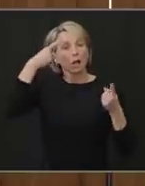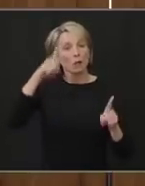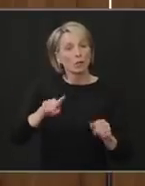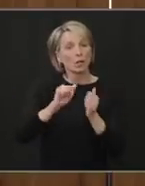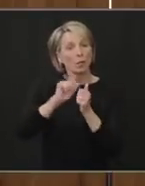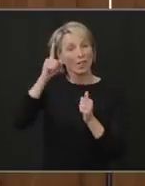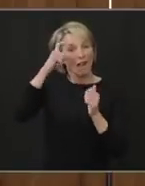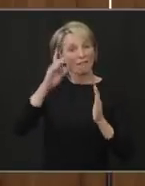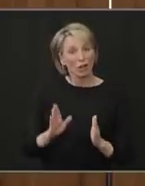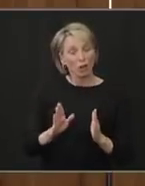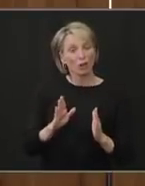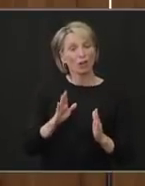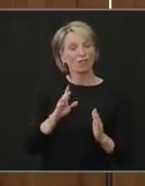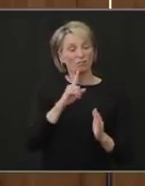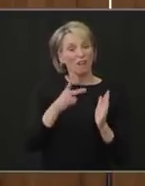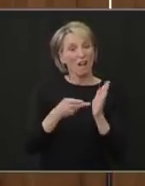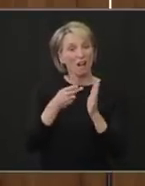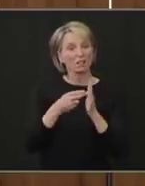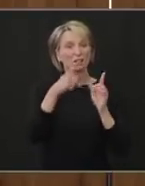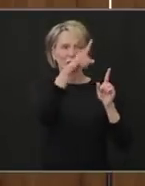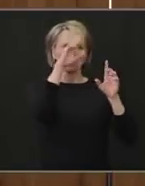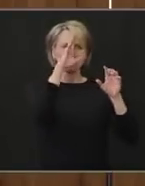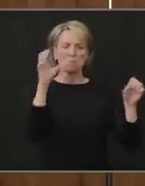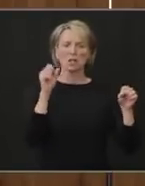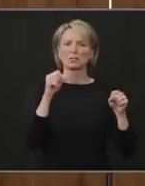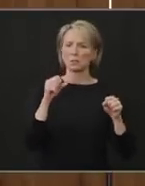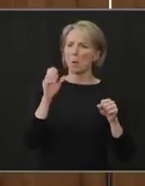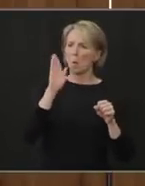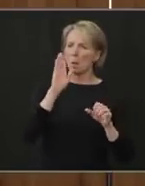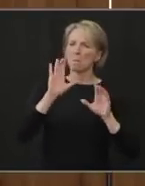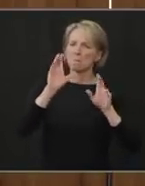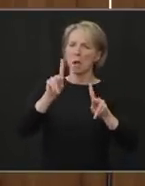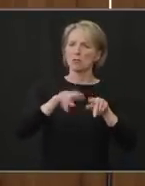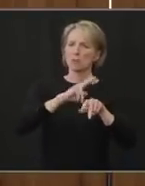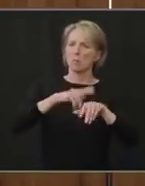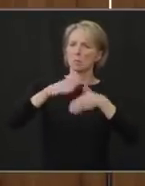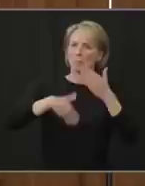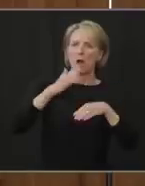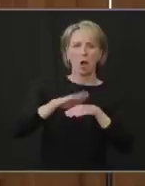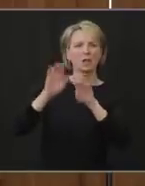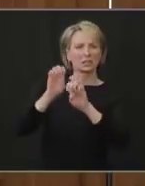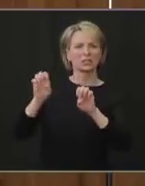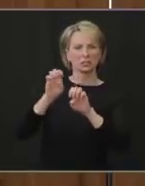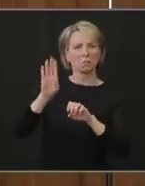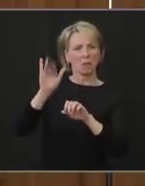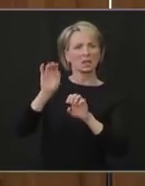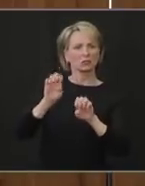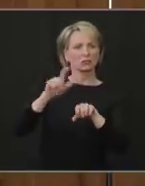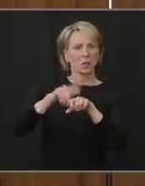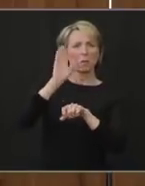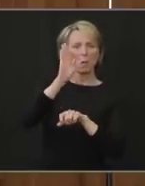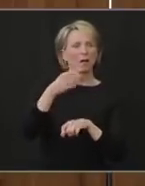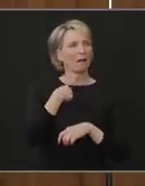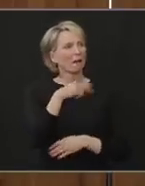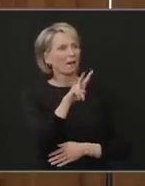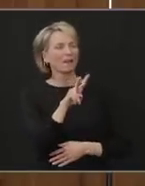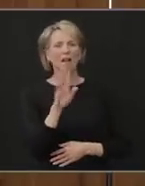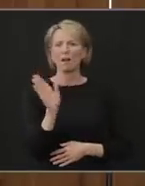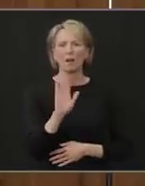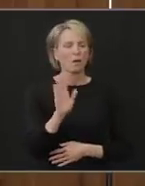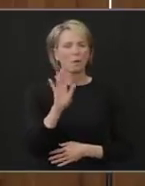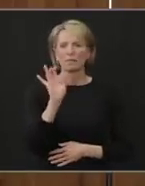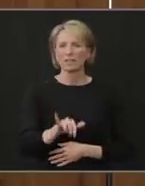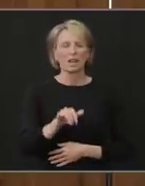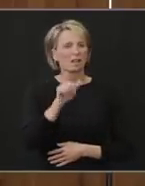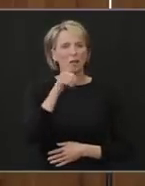expectation that we're going to be back to normal by Easter is not only bad advice, it's worse than bad, it